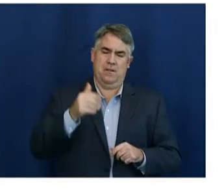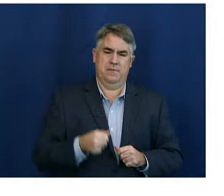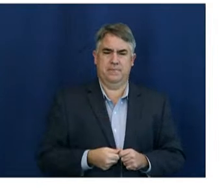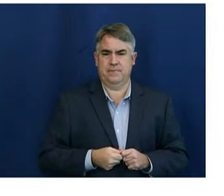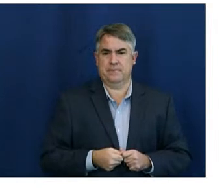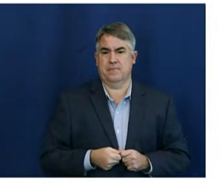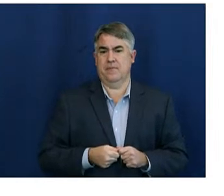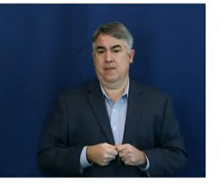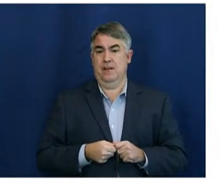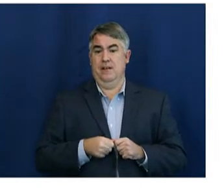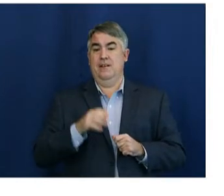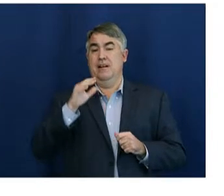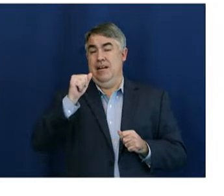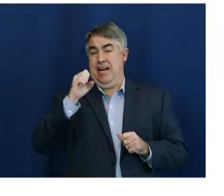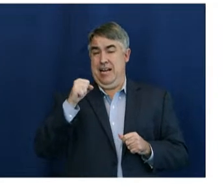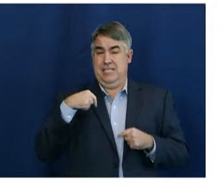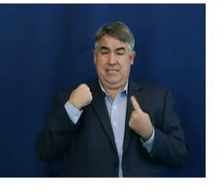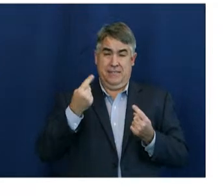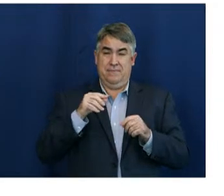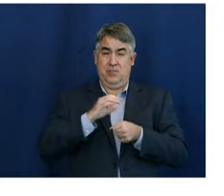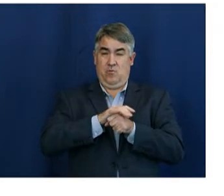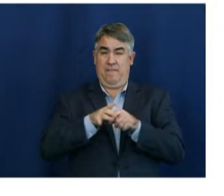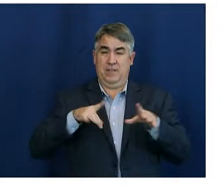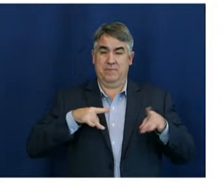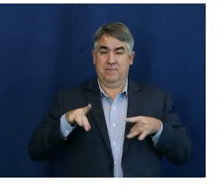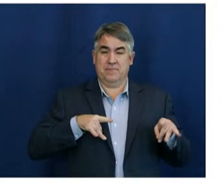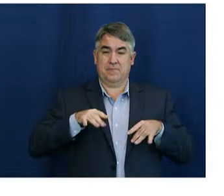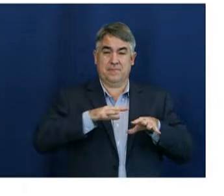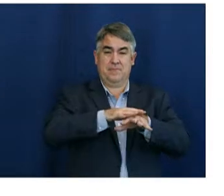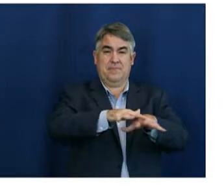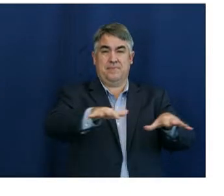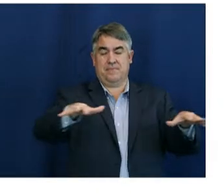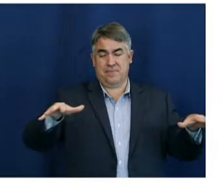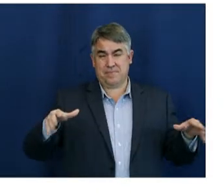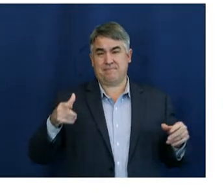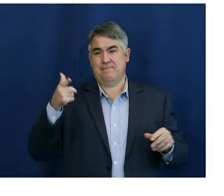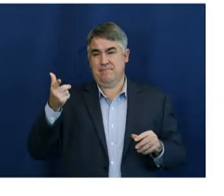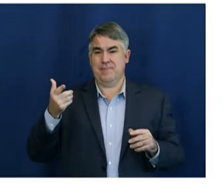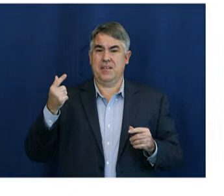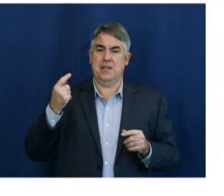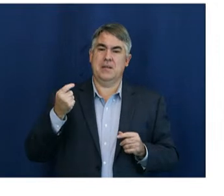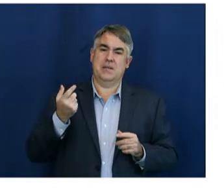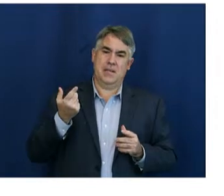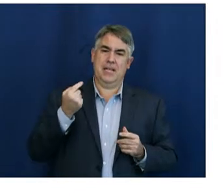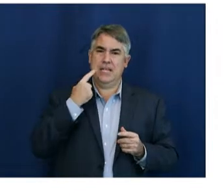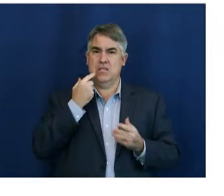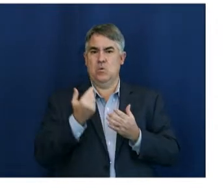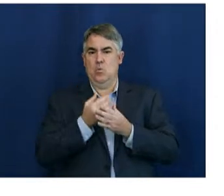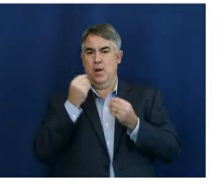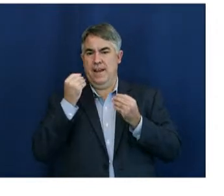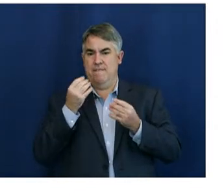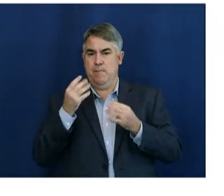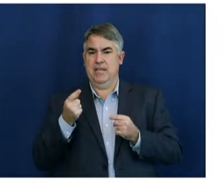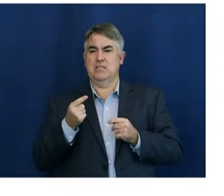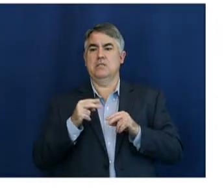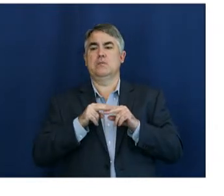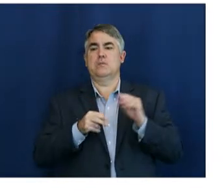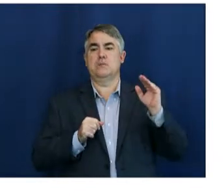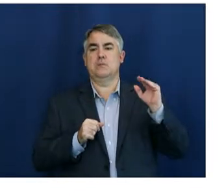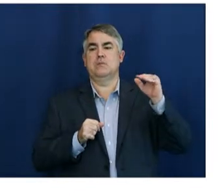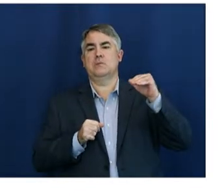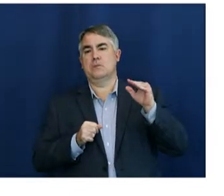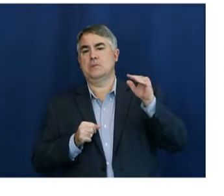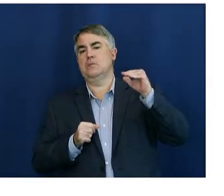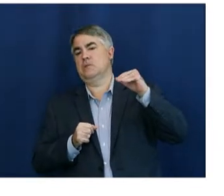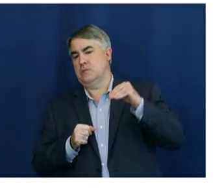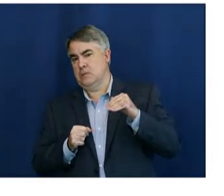reporting 1,489 new cases. Again, this is down considerably from where we were not too long ago,